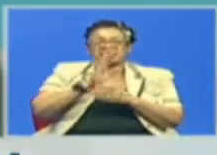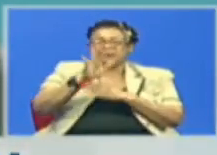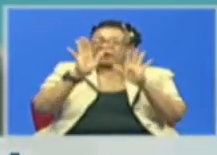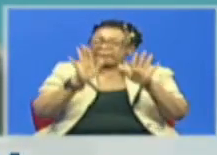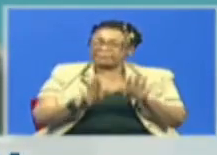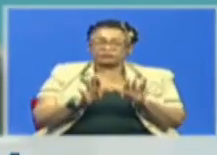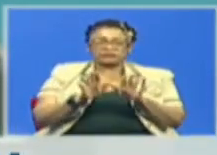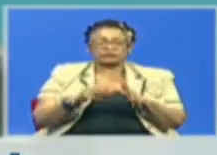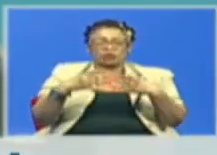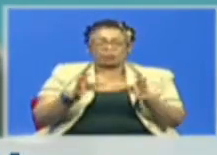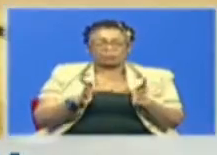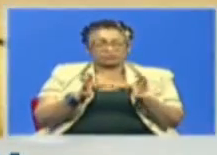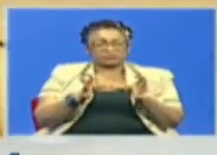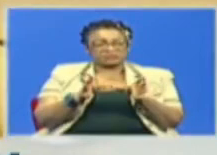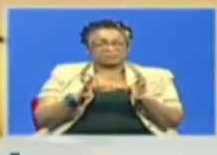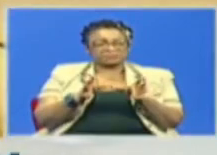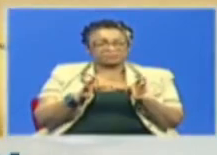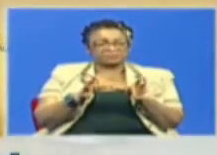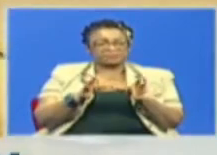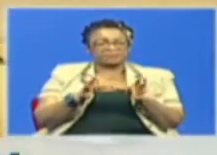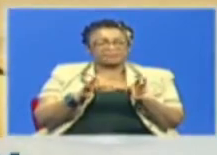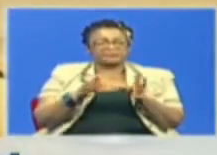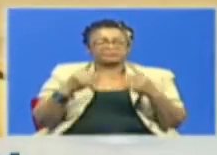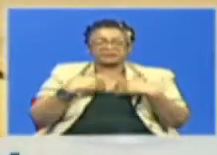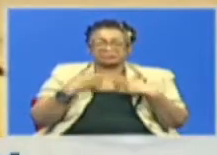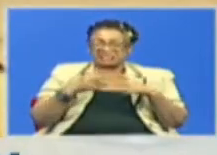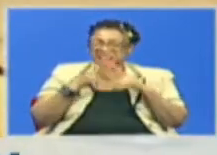to the communities there. Nilianza diving